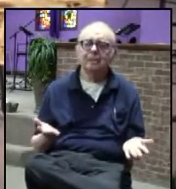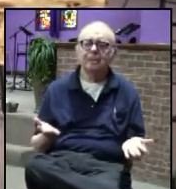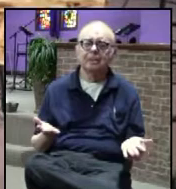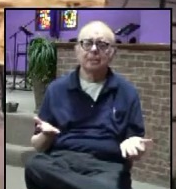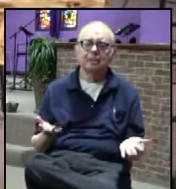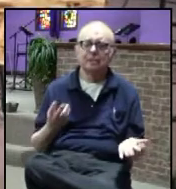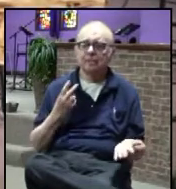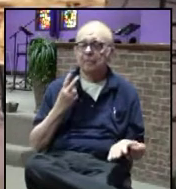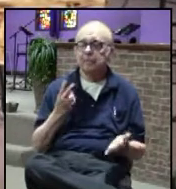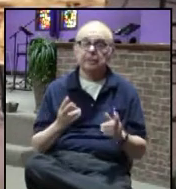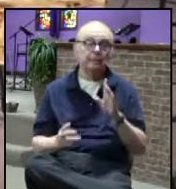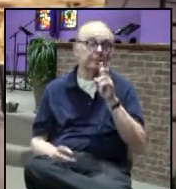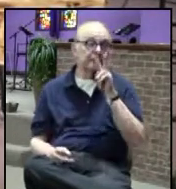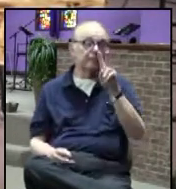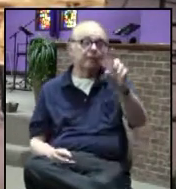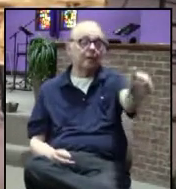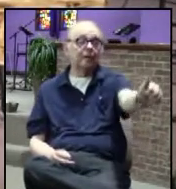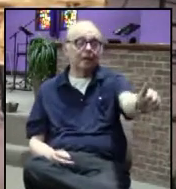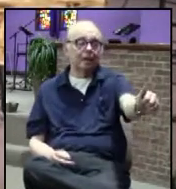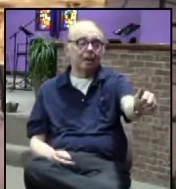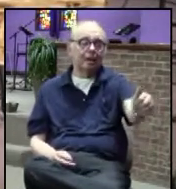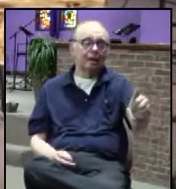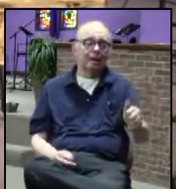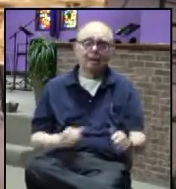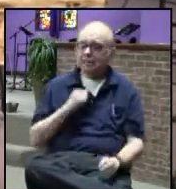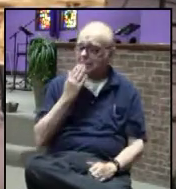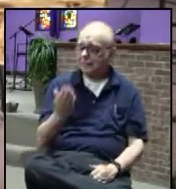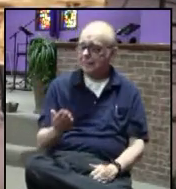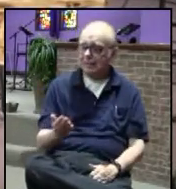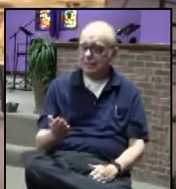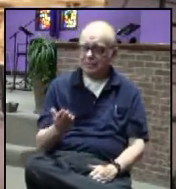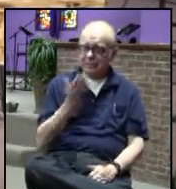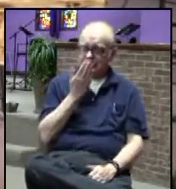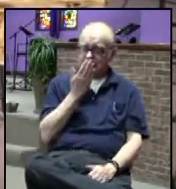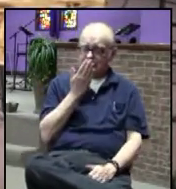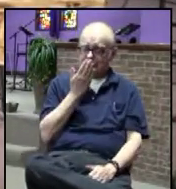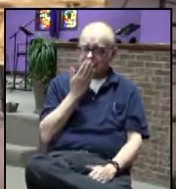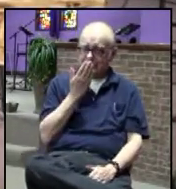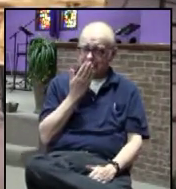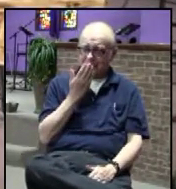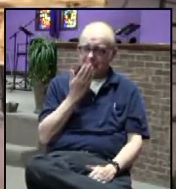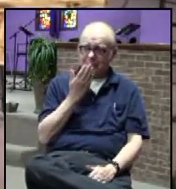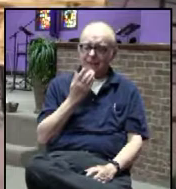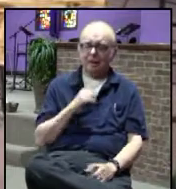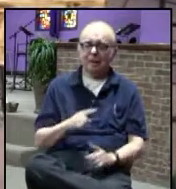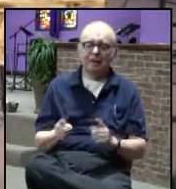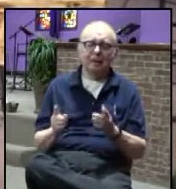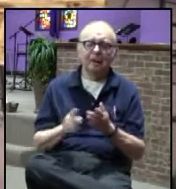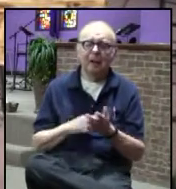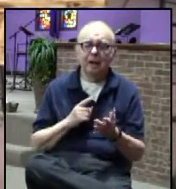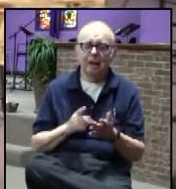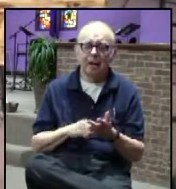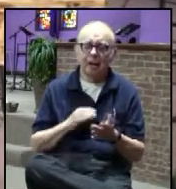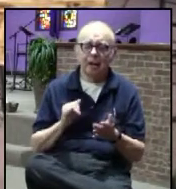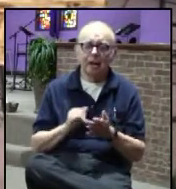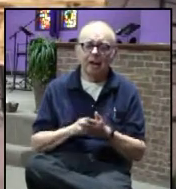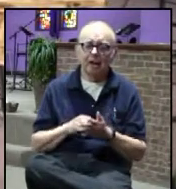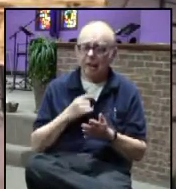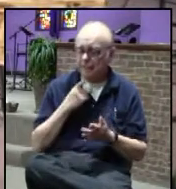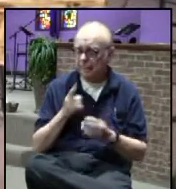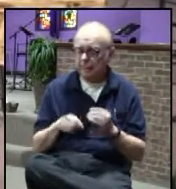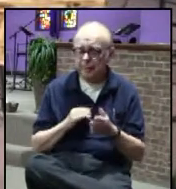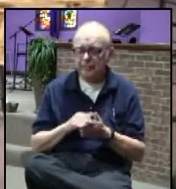It sees far away. Well, good, this isn't far away, this is up close. But sometimes, this is what I'm